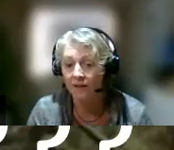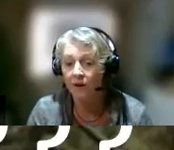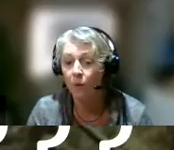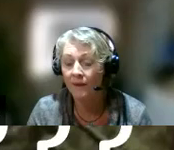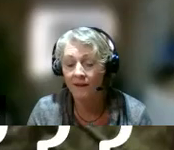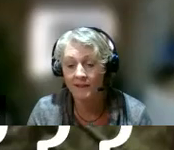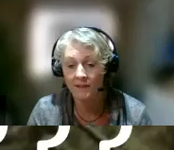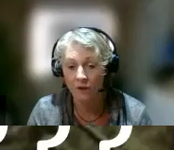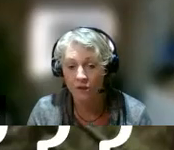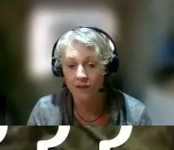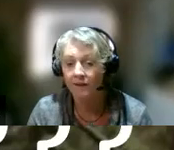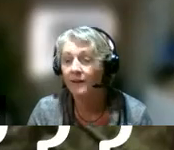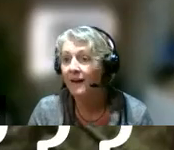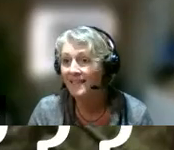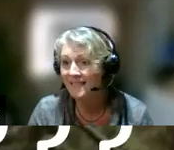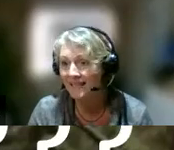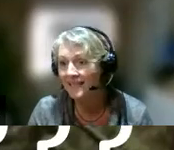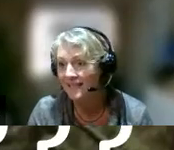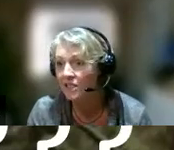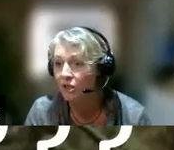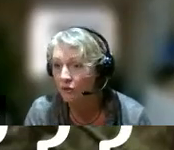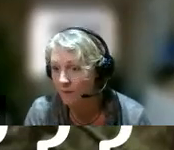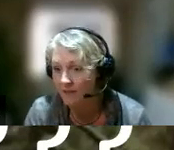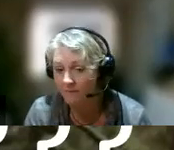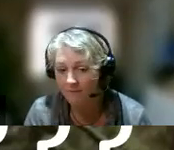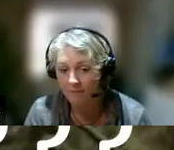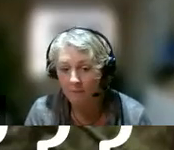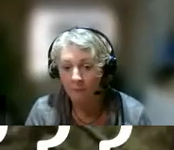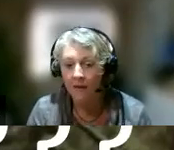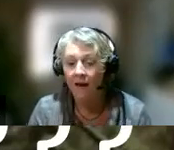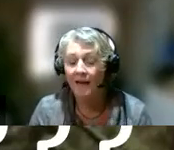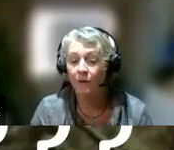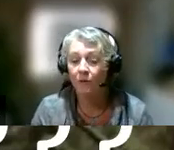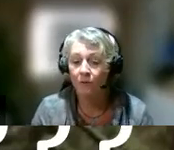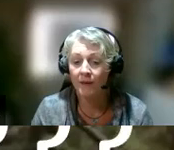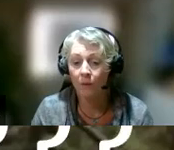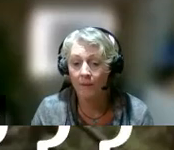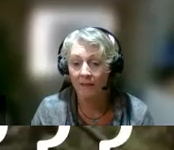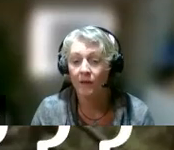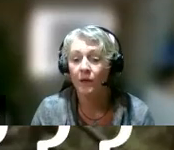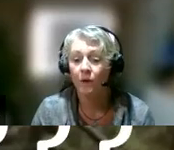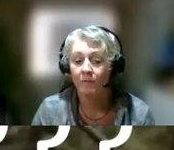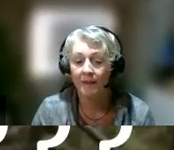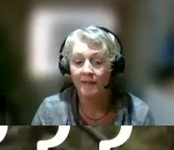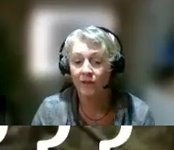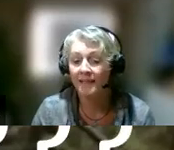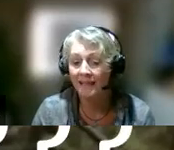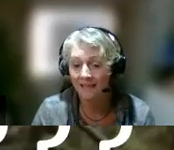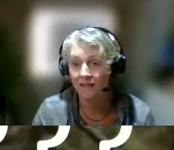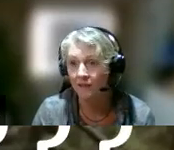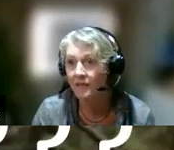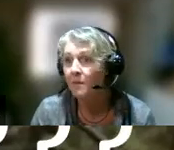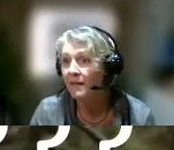loved one with anosognosia a ticket into treatment. I know 3 women who have been